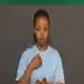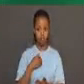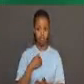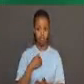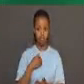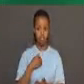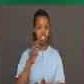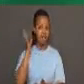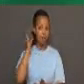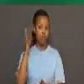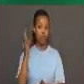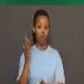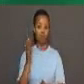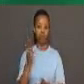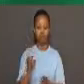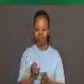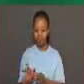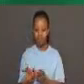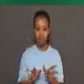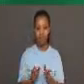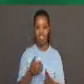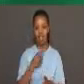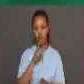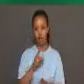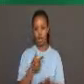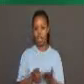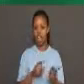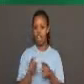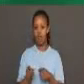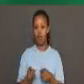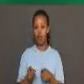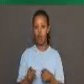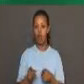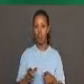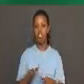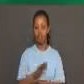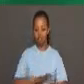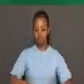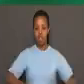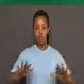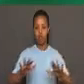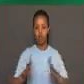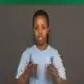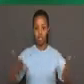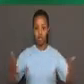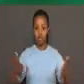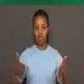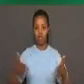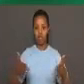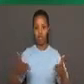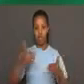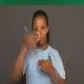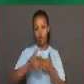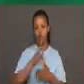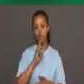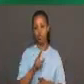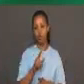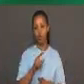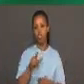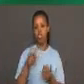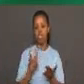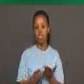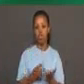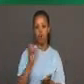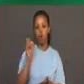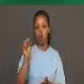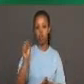hair-like extensions that increase the surface area, thereby enhancing osmosis.